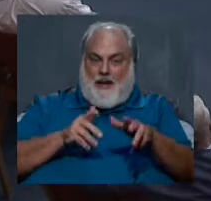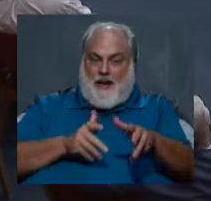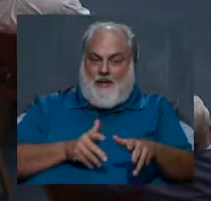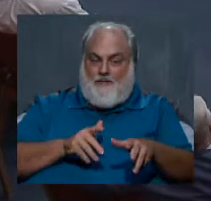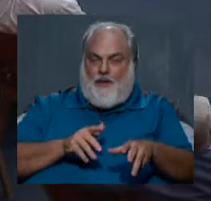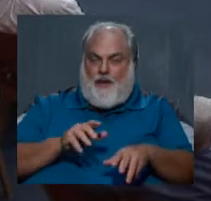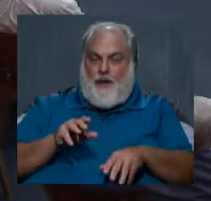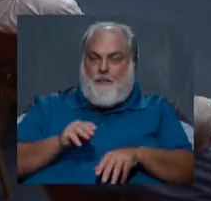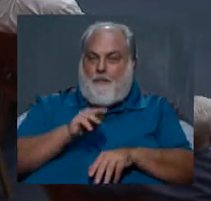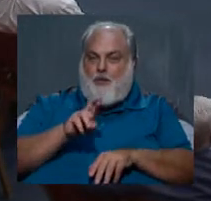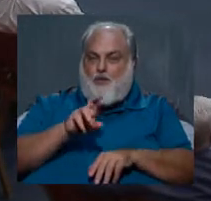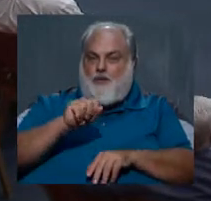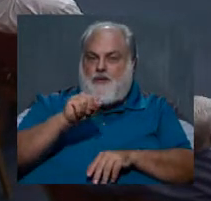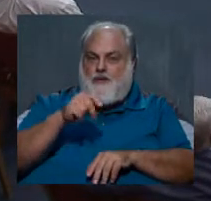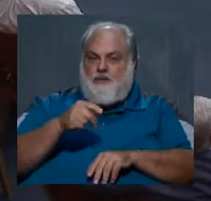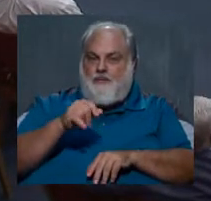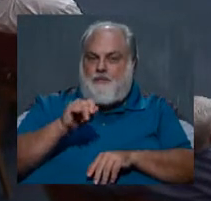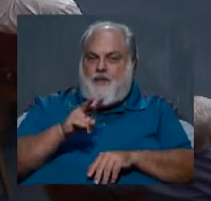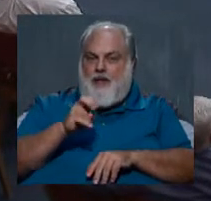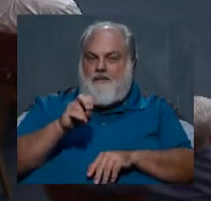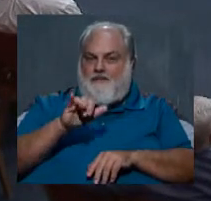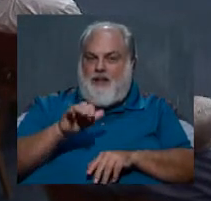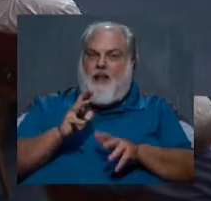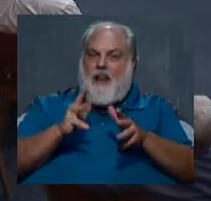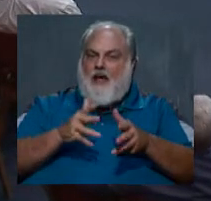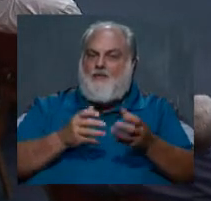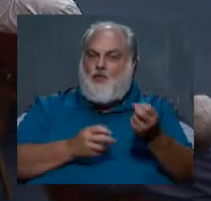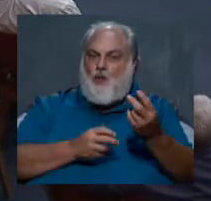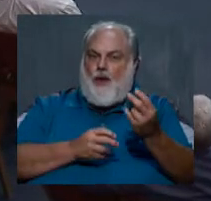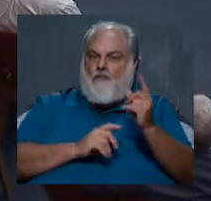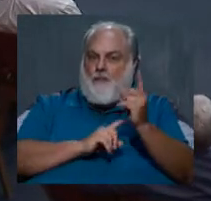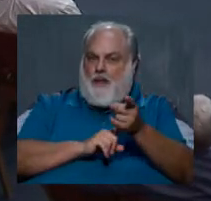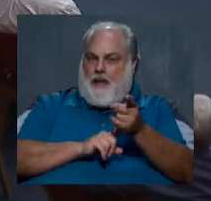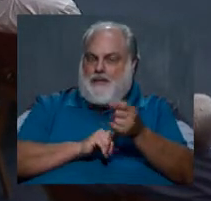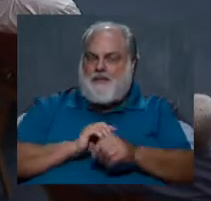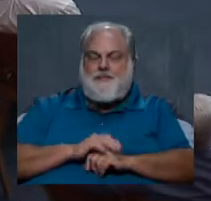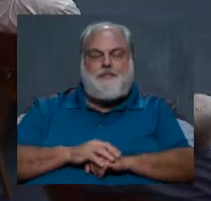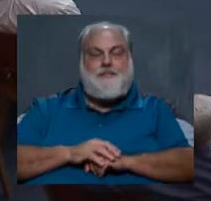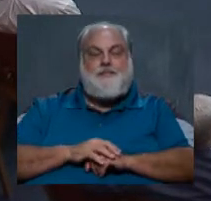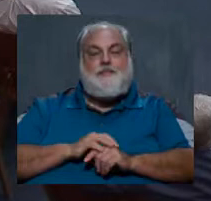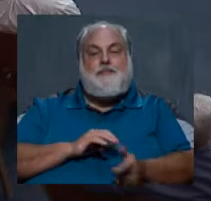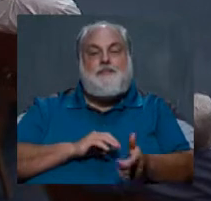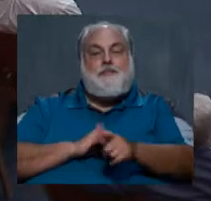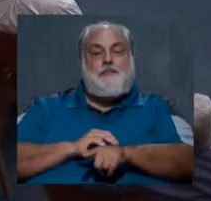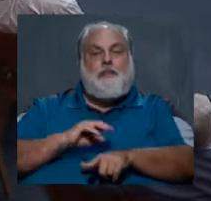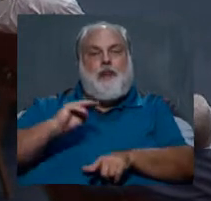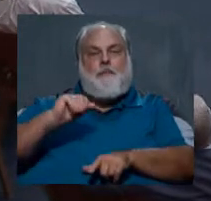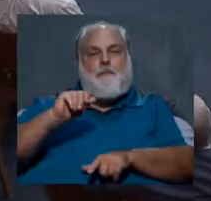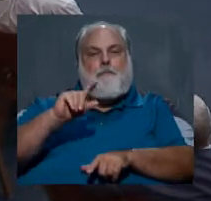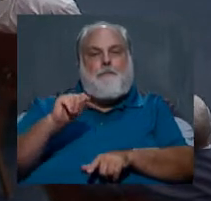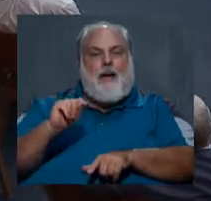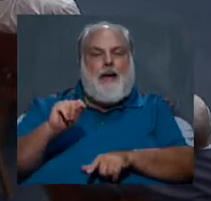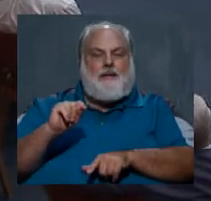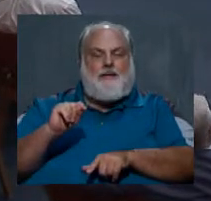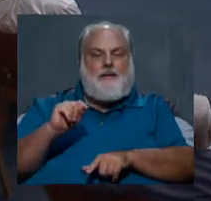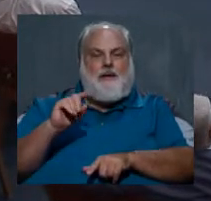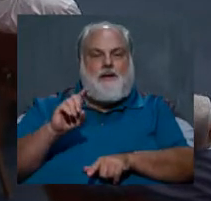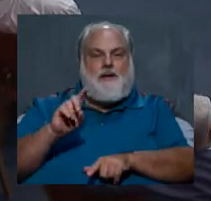Mr. Spivey, who has 12 minutes. So, Matt Duncan.